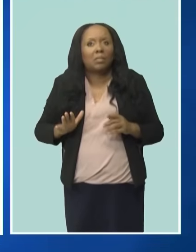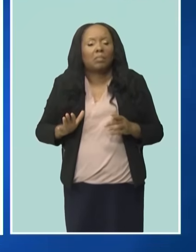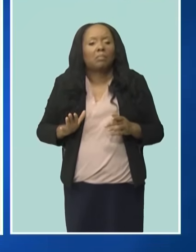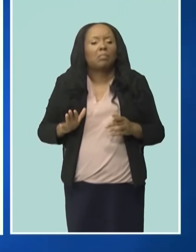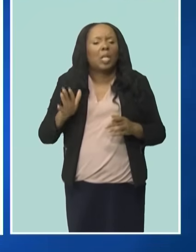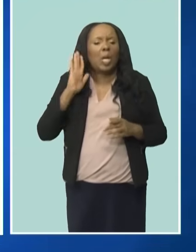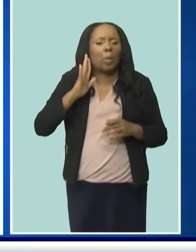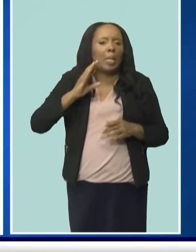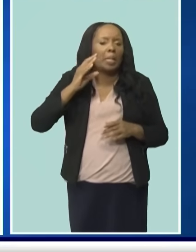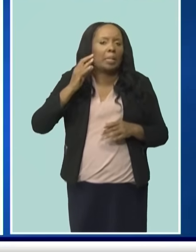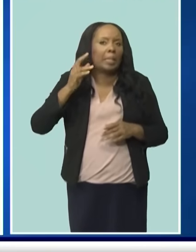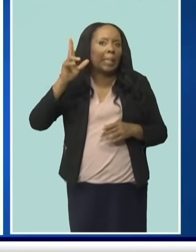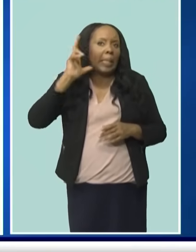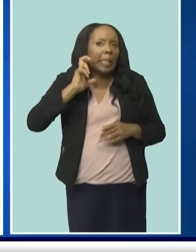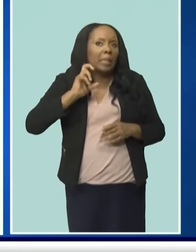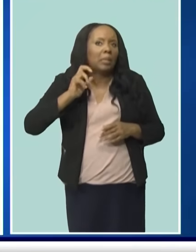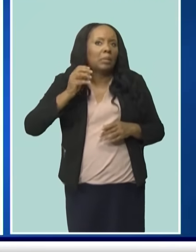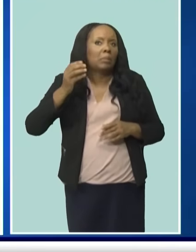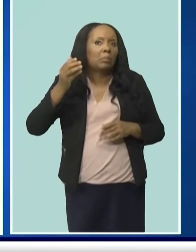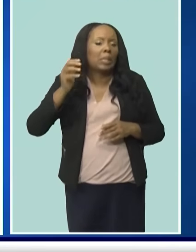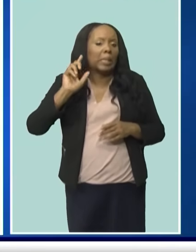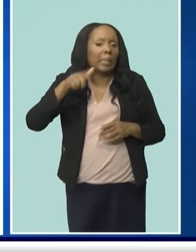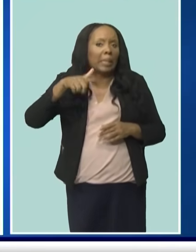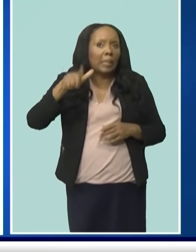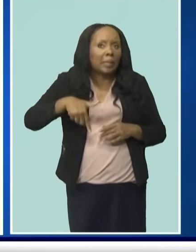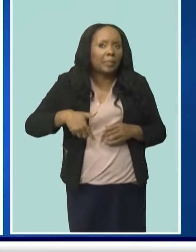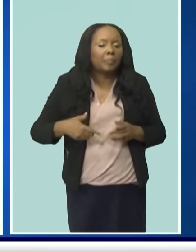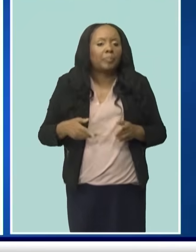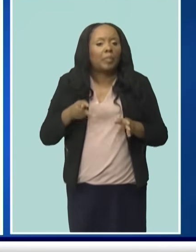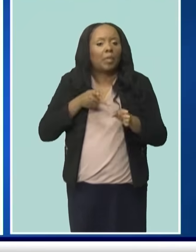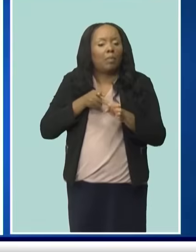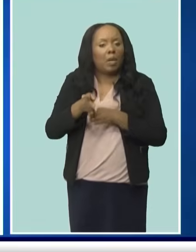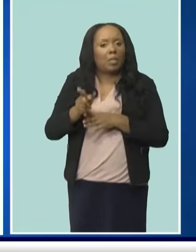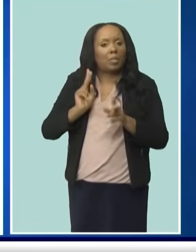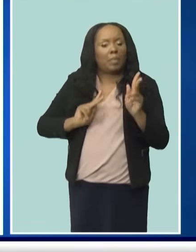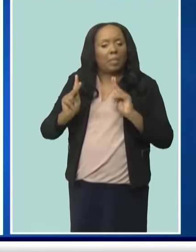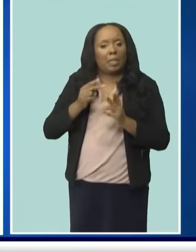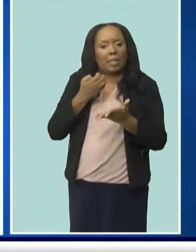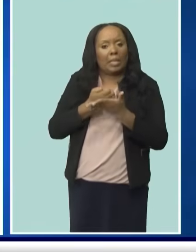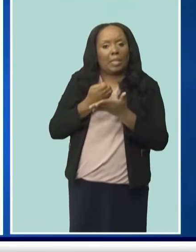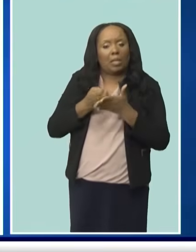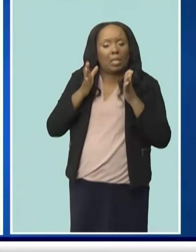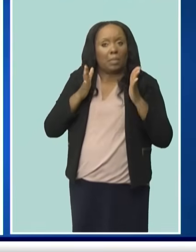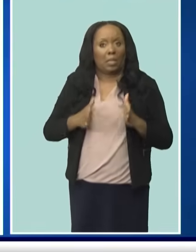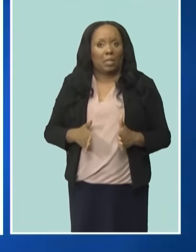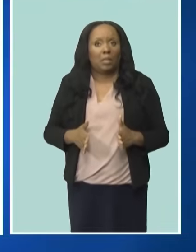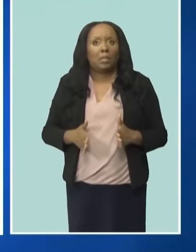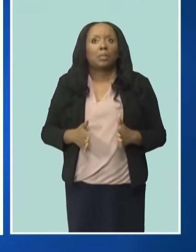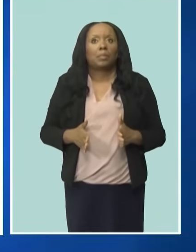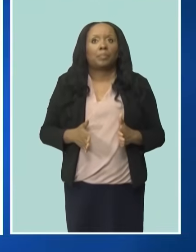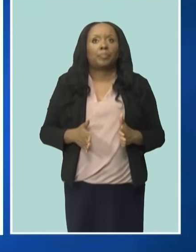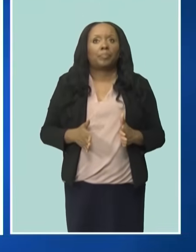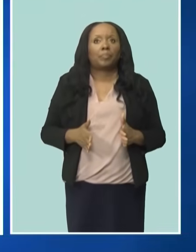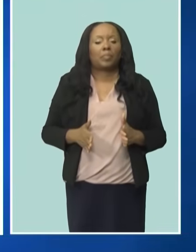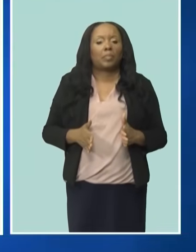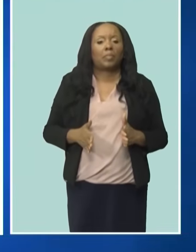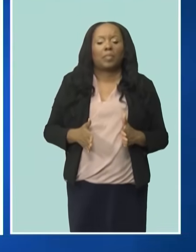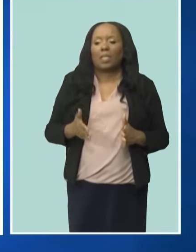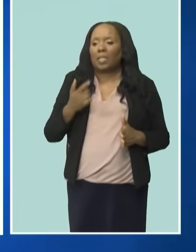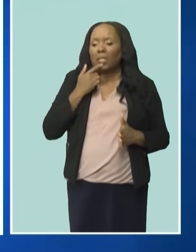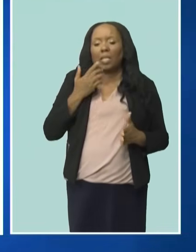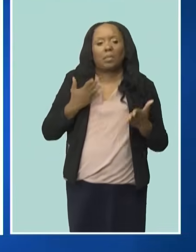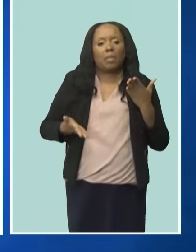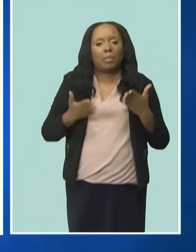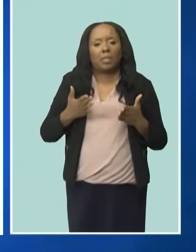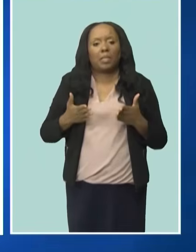later on. But we are expecting, though, the professionals who are the economists, they are expecting a number in the billions,